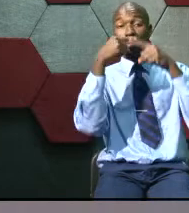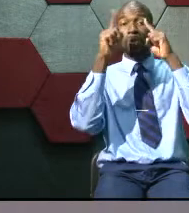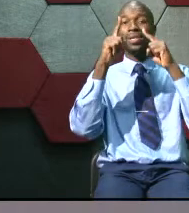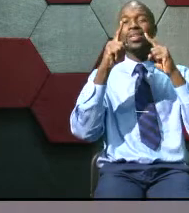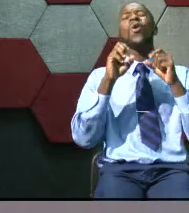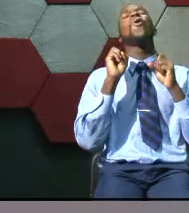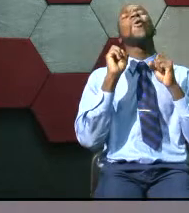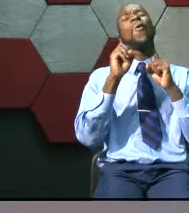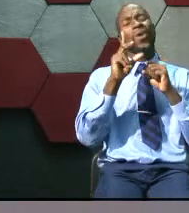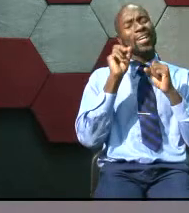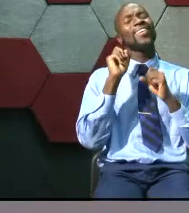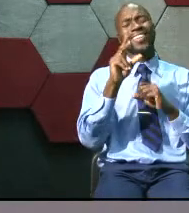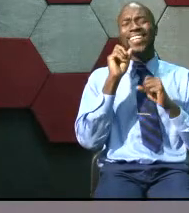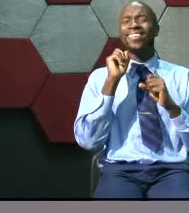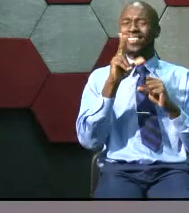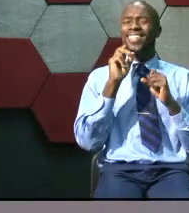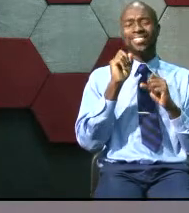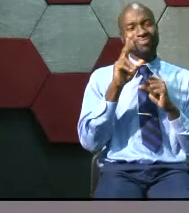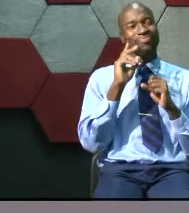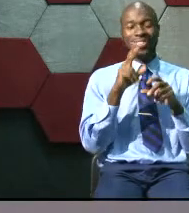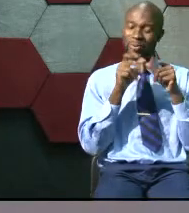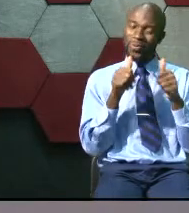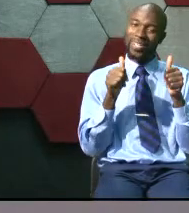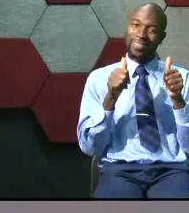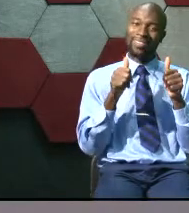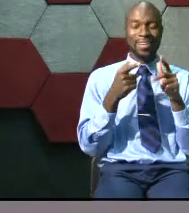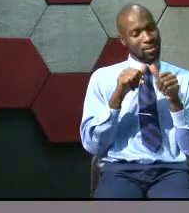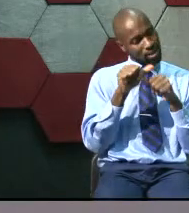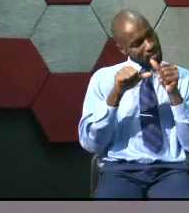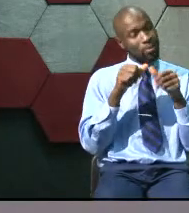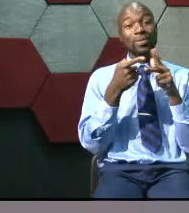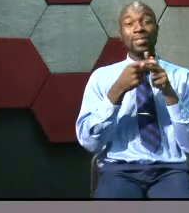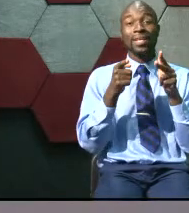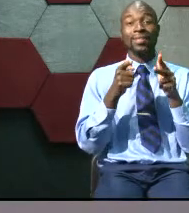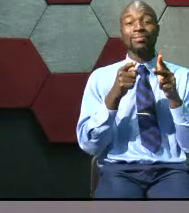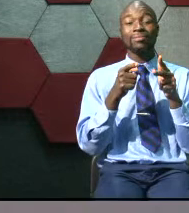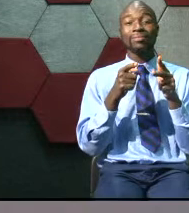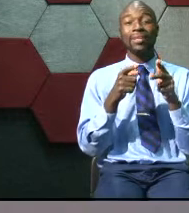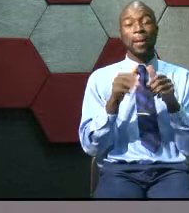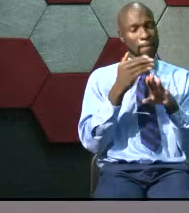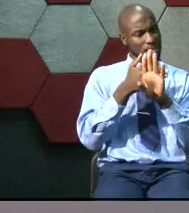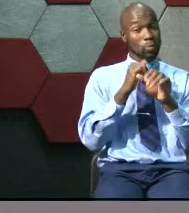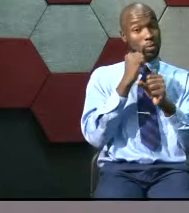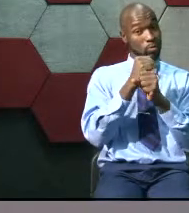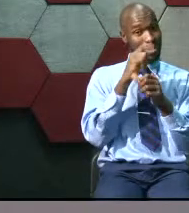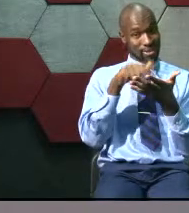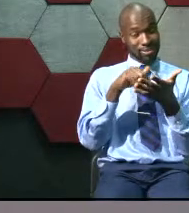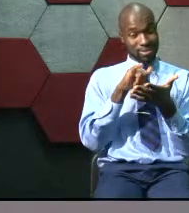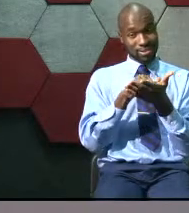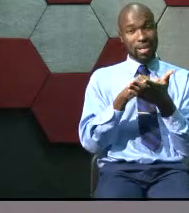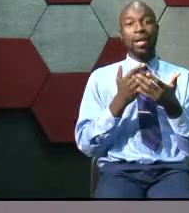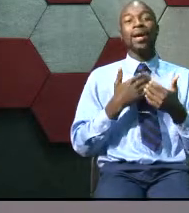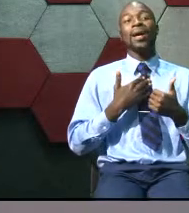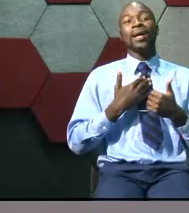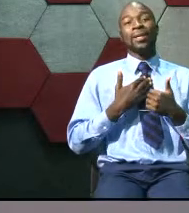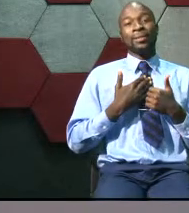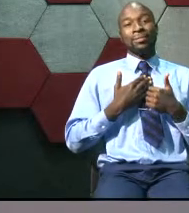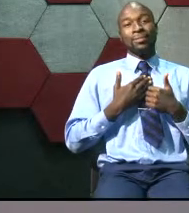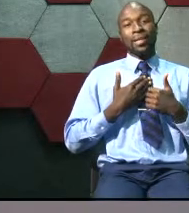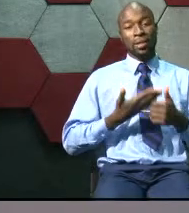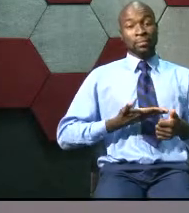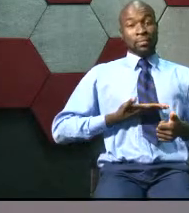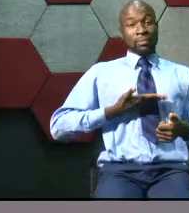Whoa, just shake it off. So guys, we're about to start. Yeah. We're literally going to kick it off. Before we do that, deep breaths.